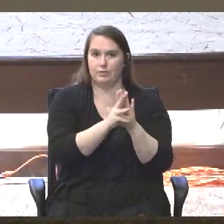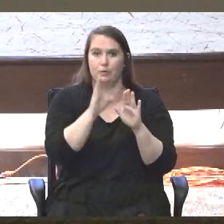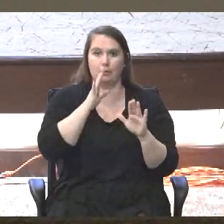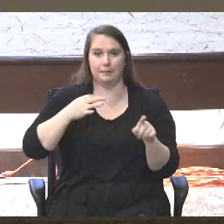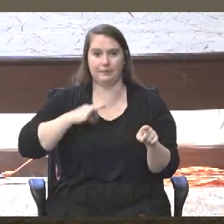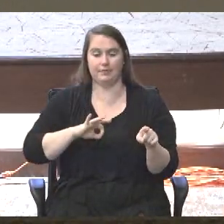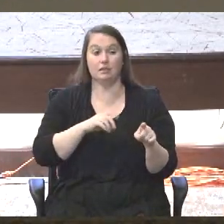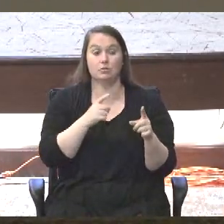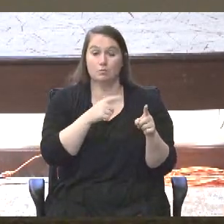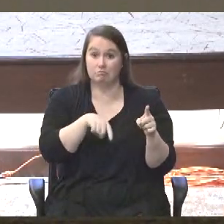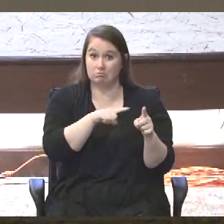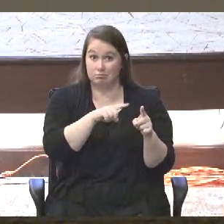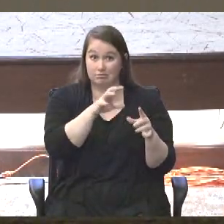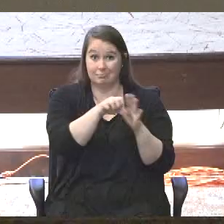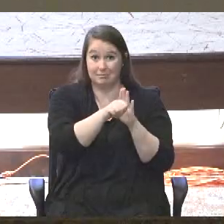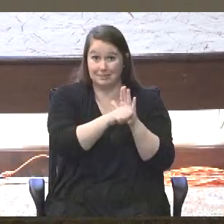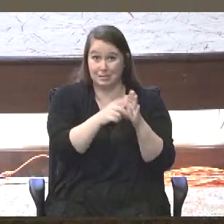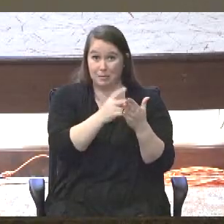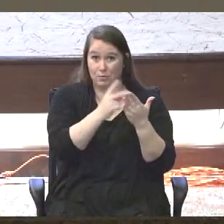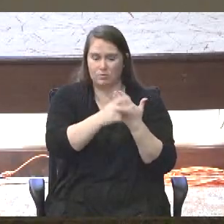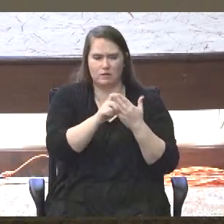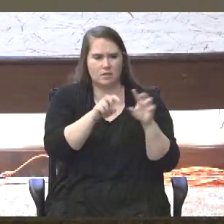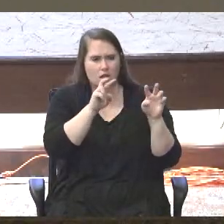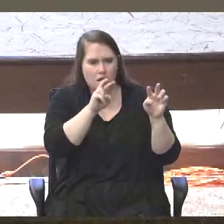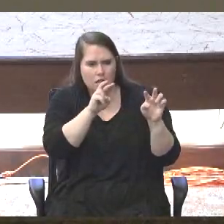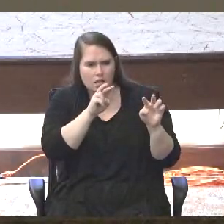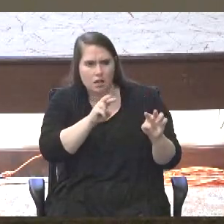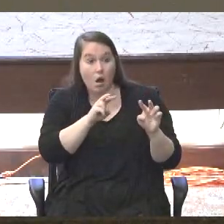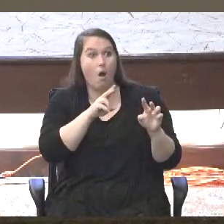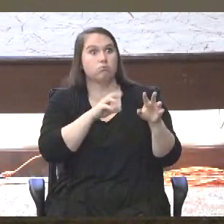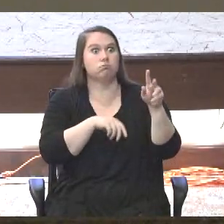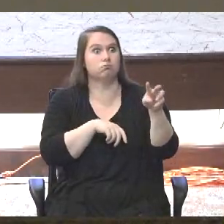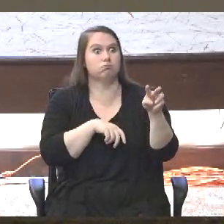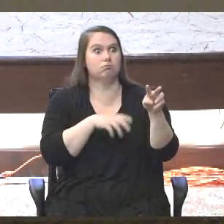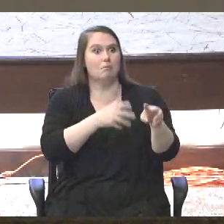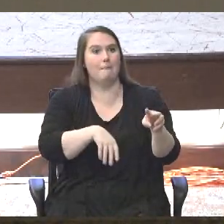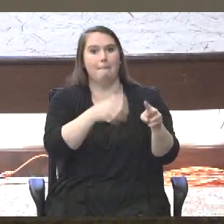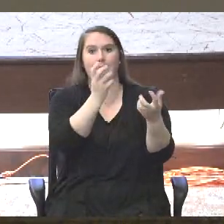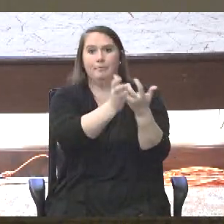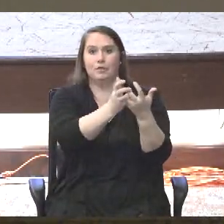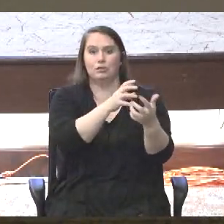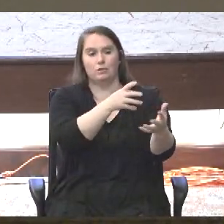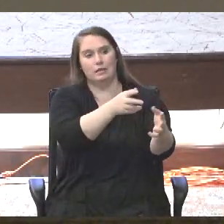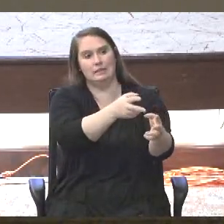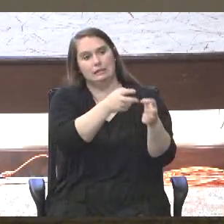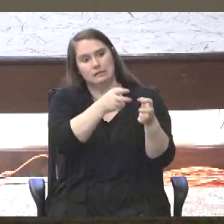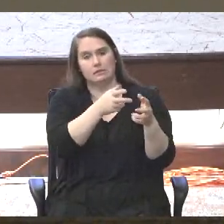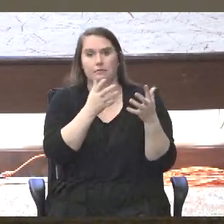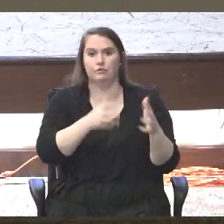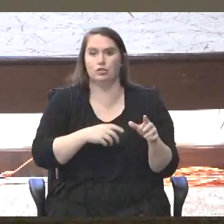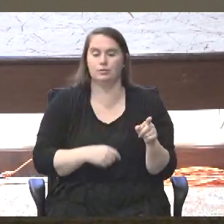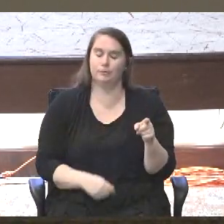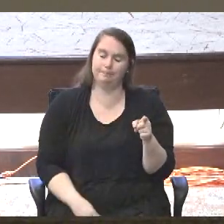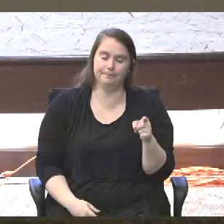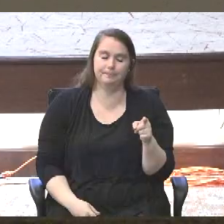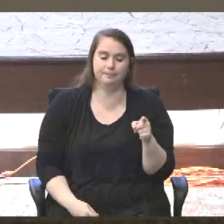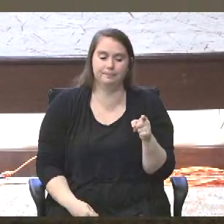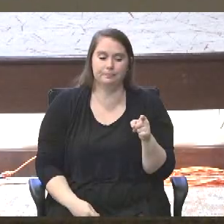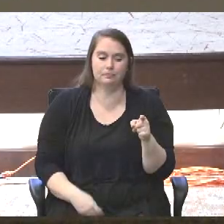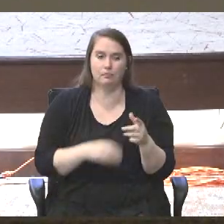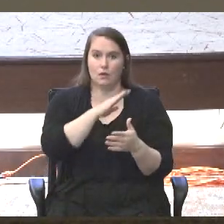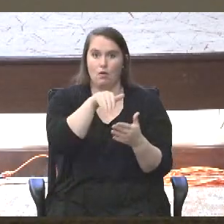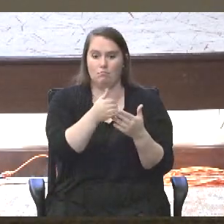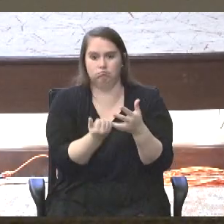programs, you have to be on the lookout for them, and we're fitting into these well and hitting our primary priorities